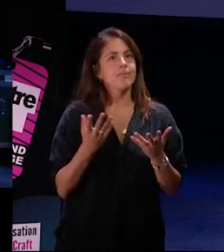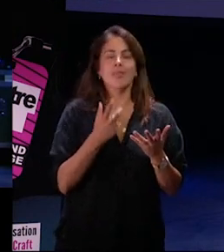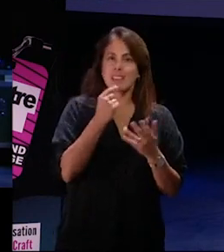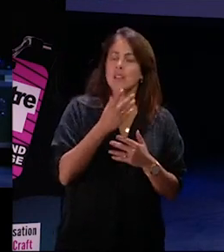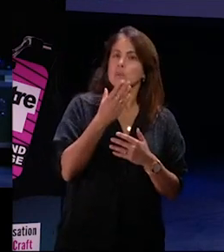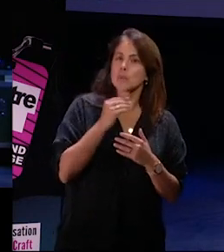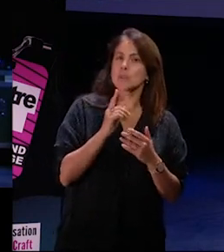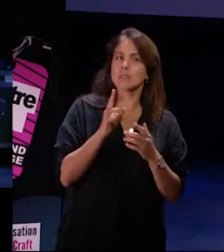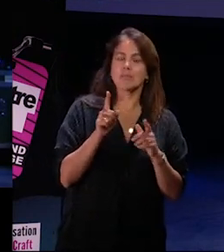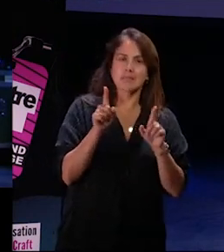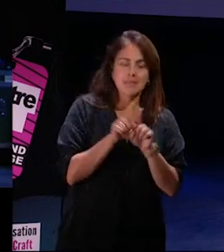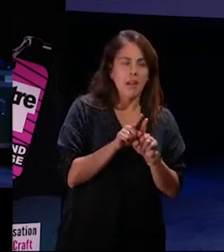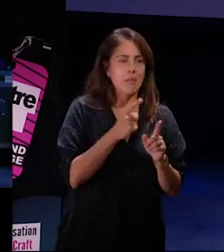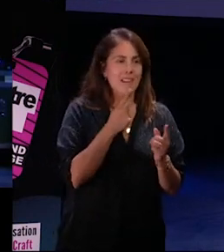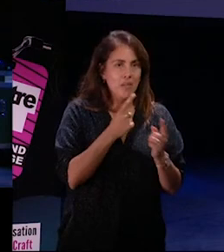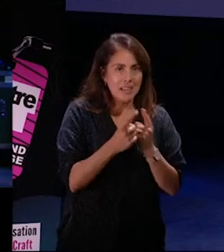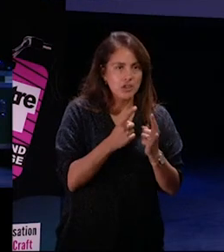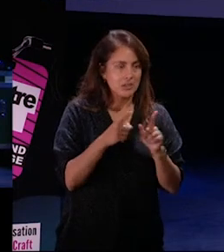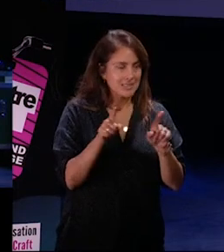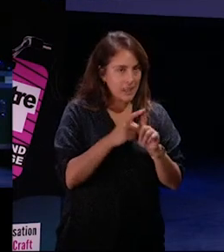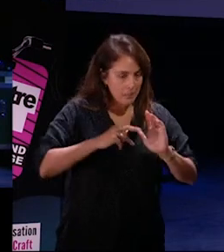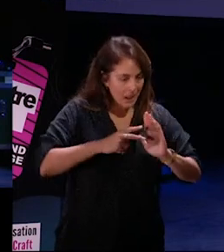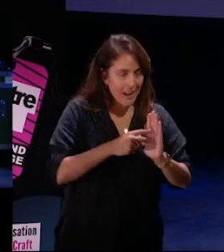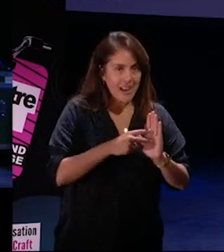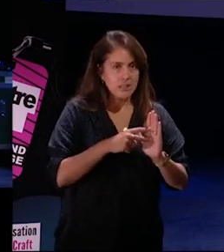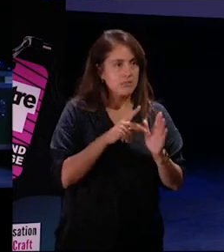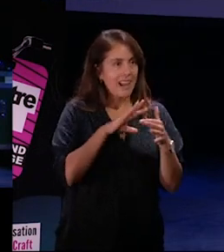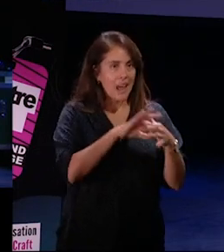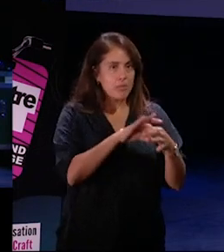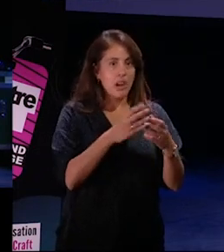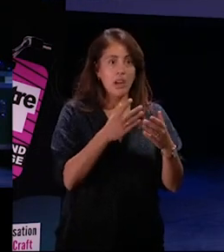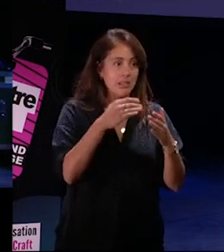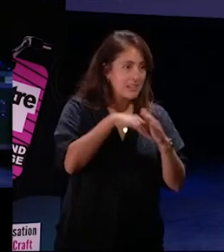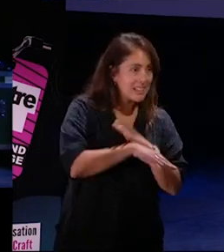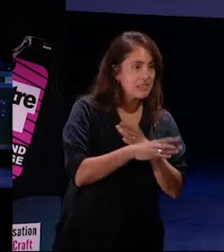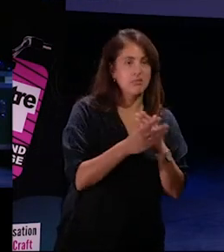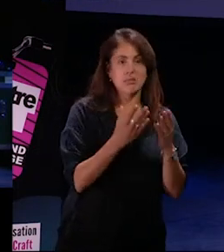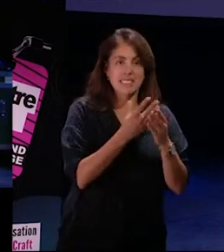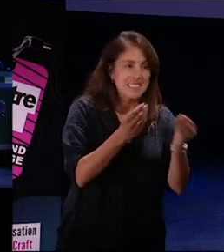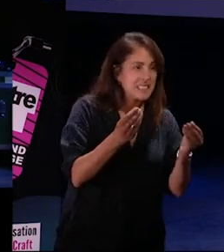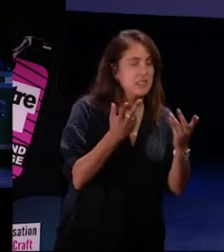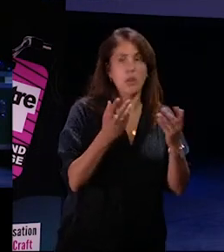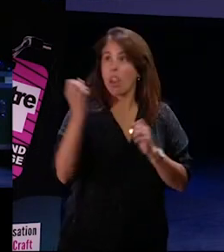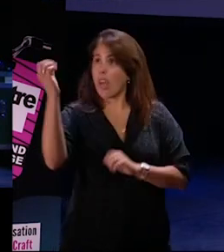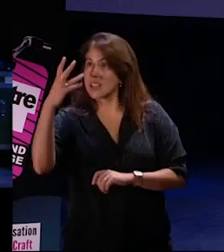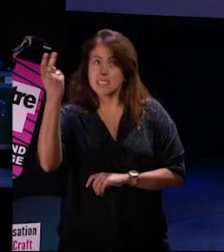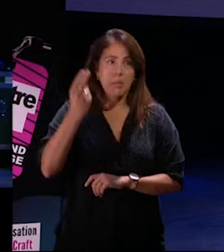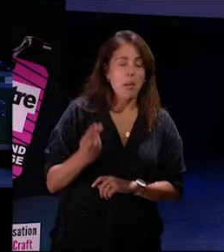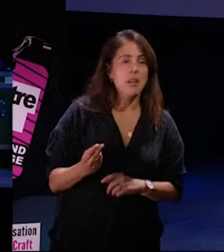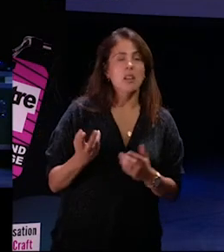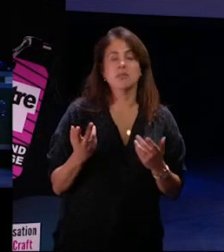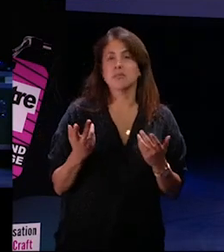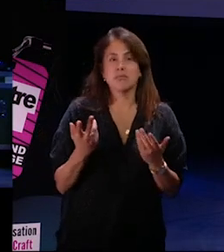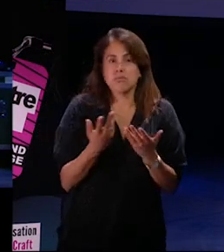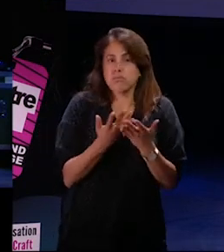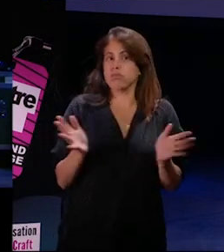use the same set of information, the same plans, etc., to collaborate, whether you're in the scenic department, whether you're in the lighting department,